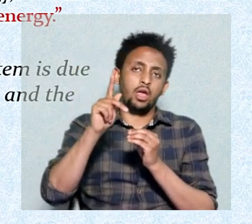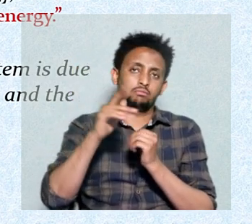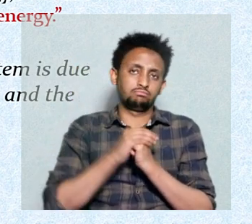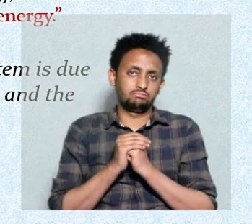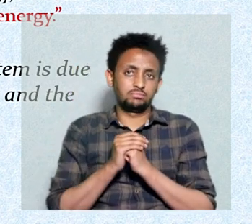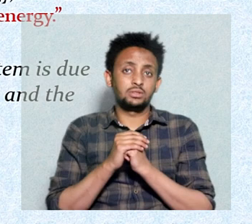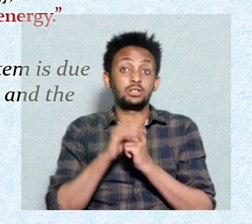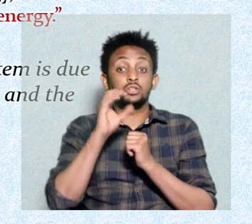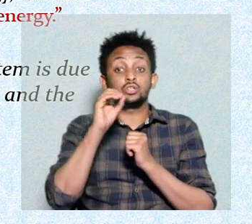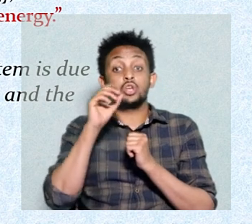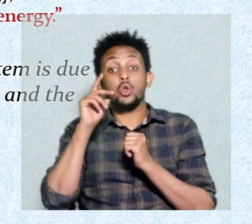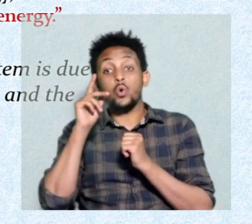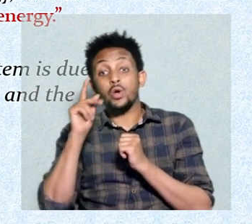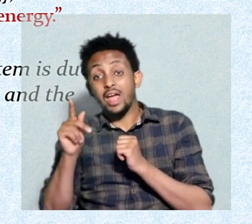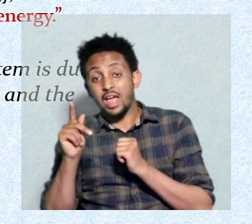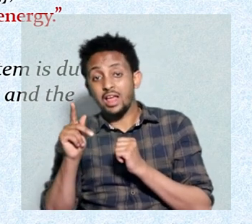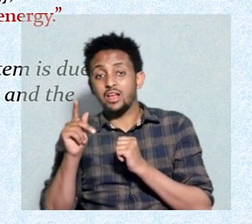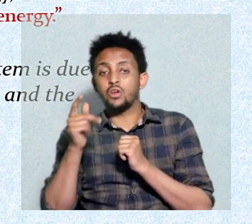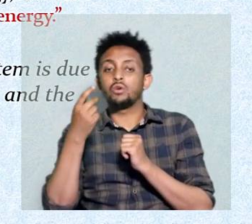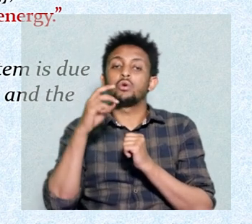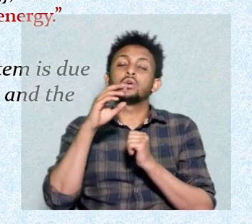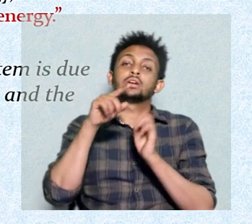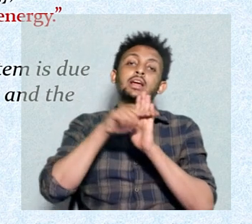So zero Kelvin or